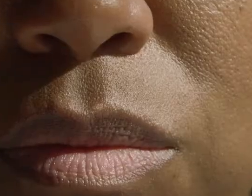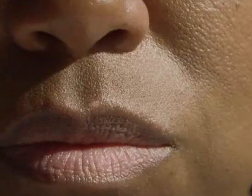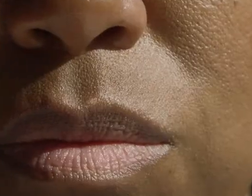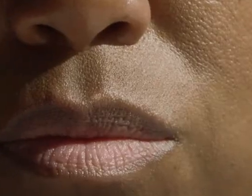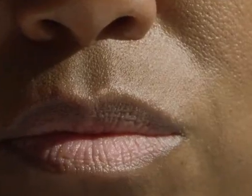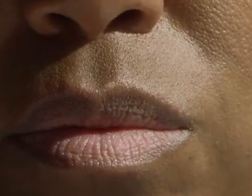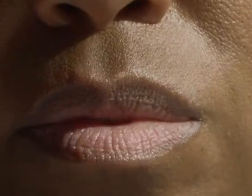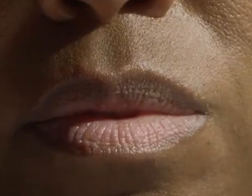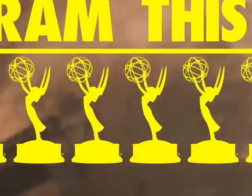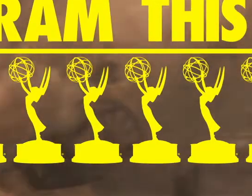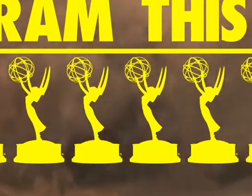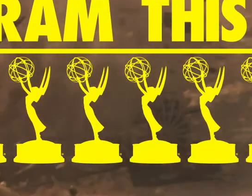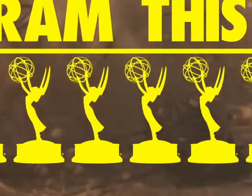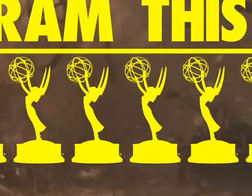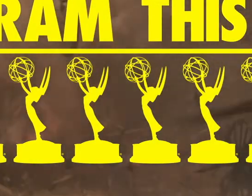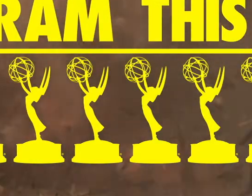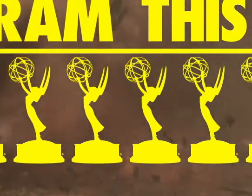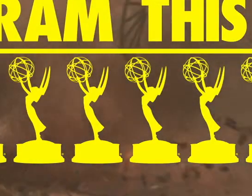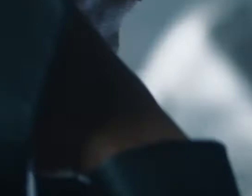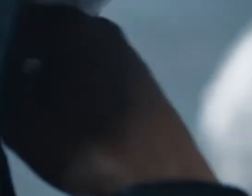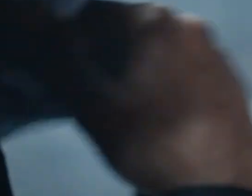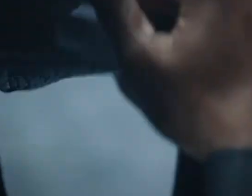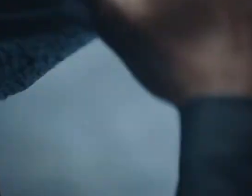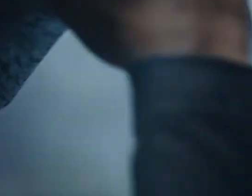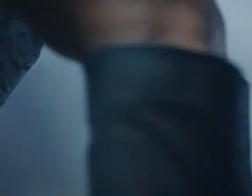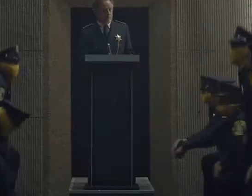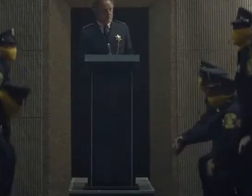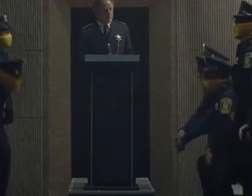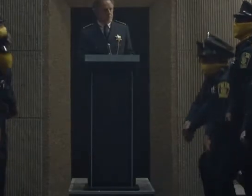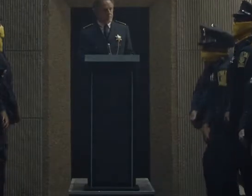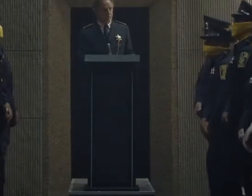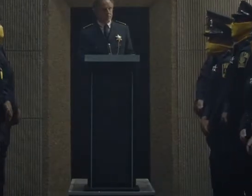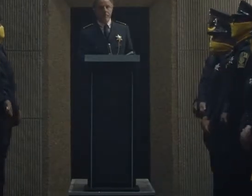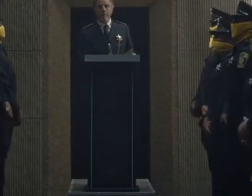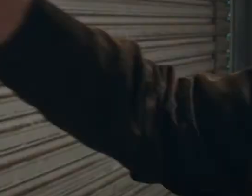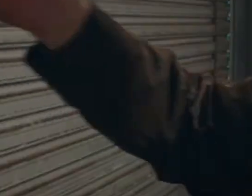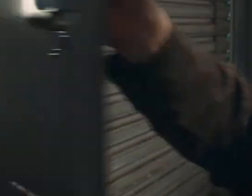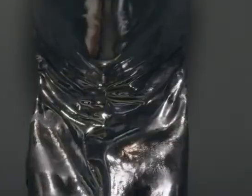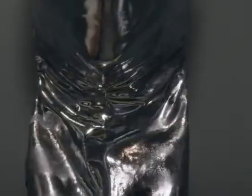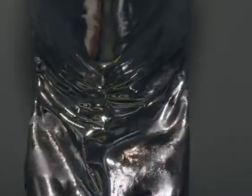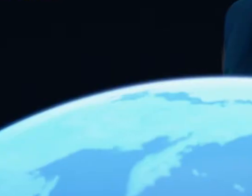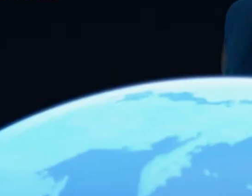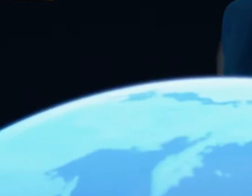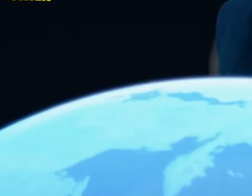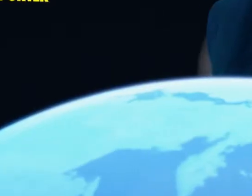We know what the world really is. Black and white.